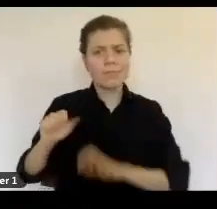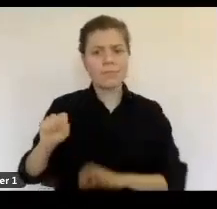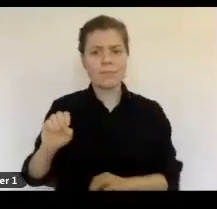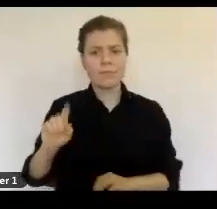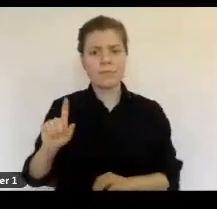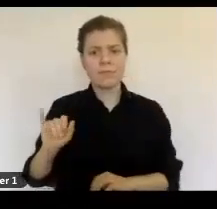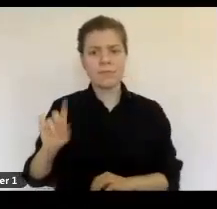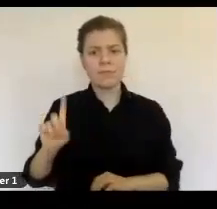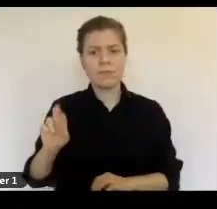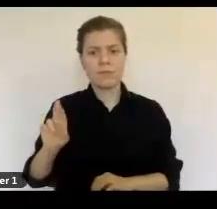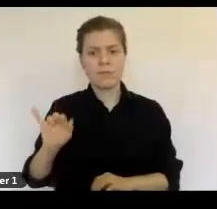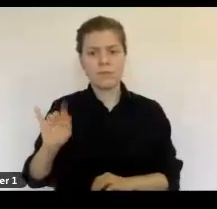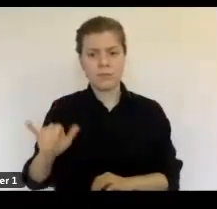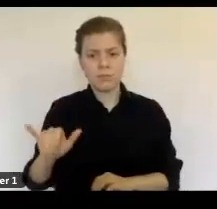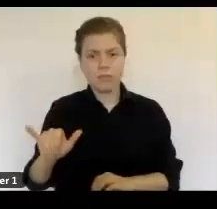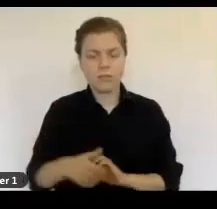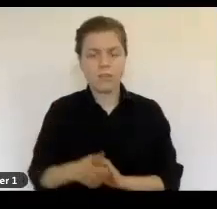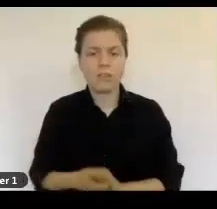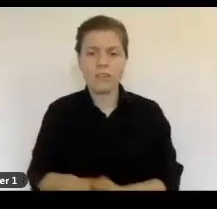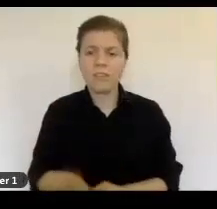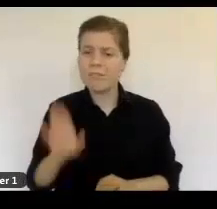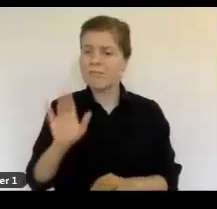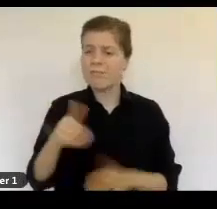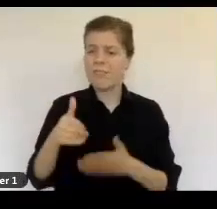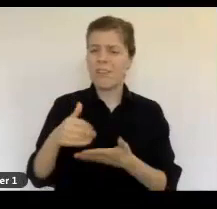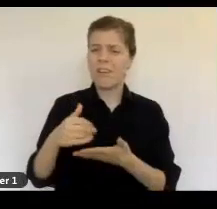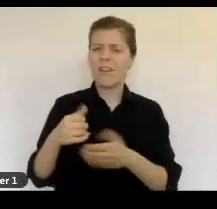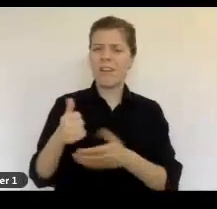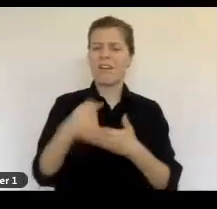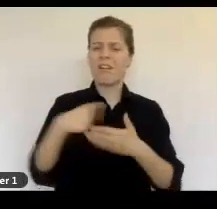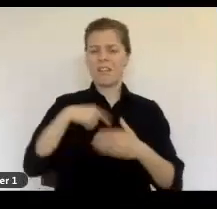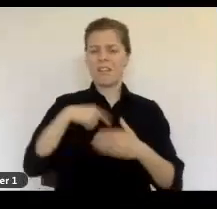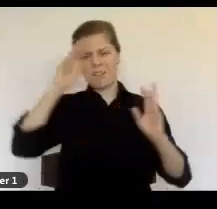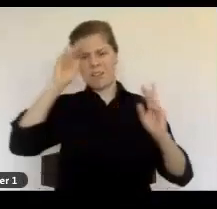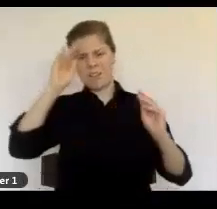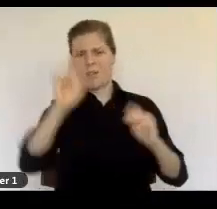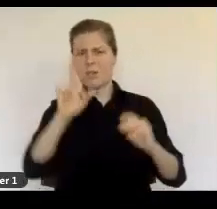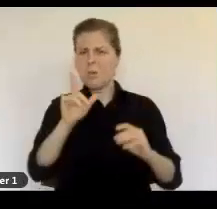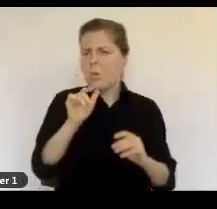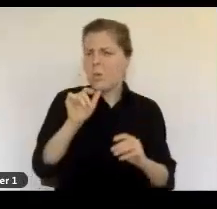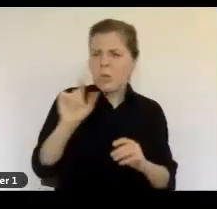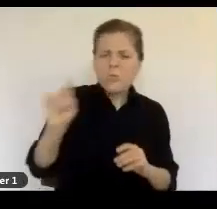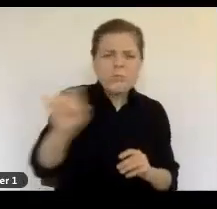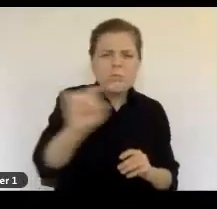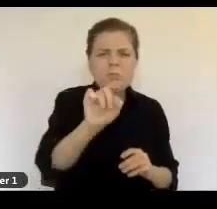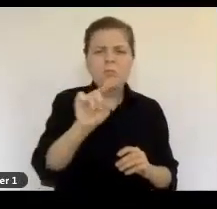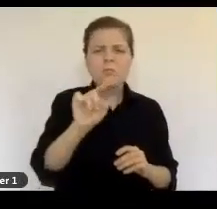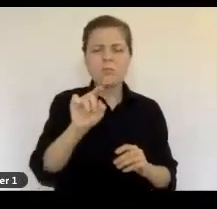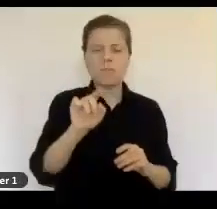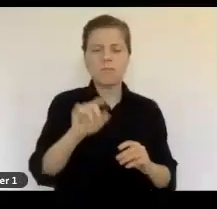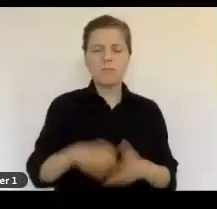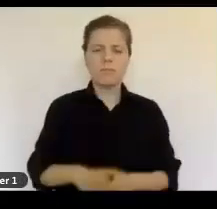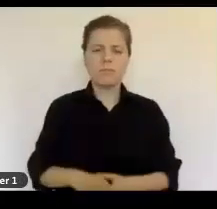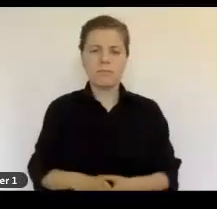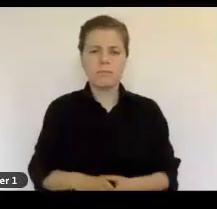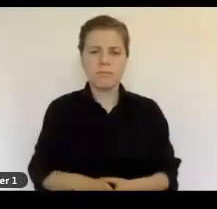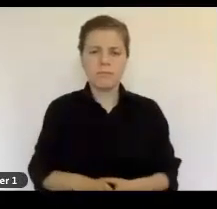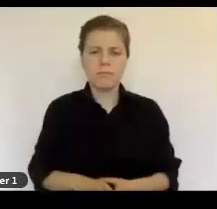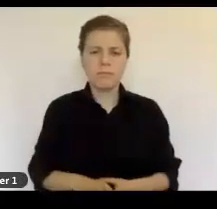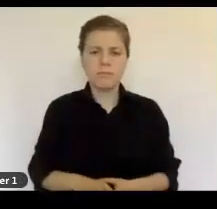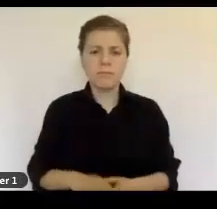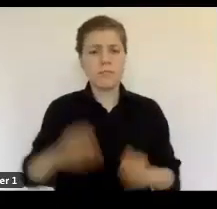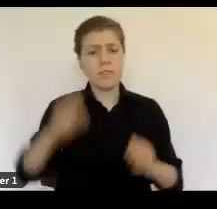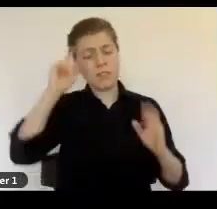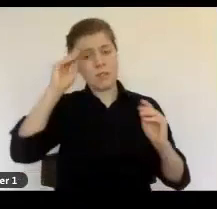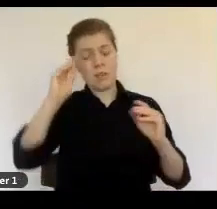these. We should also talk about solidarity when we think about justice, because it's solidarity that helps